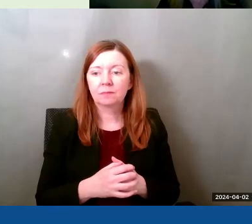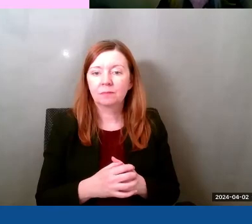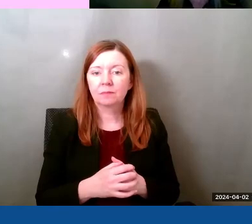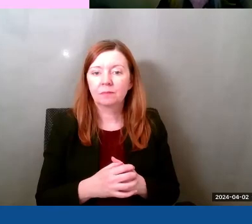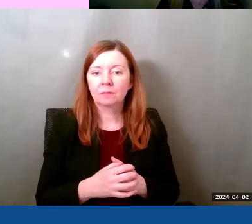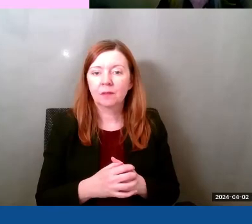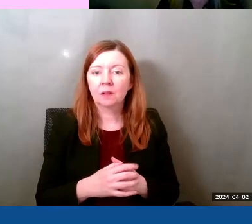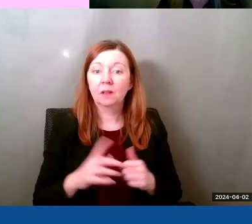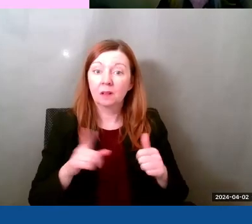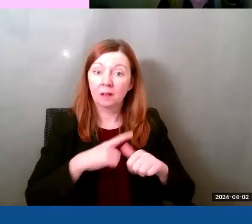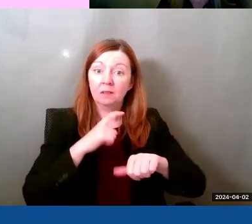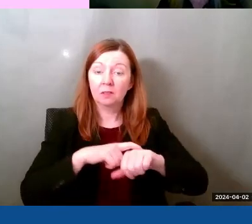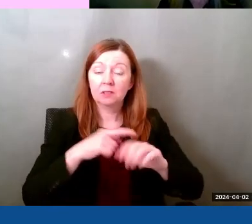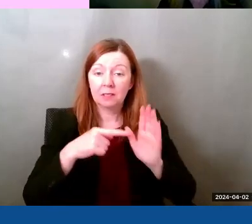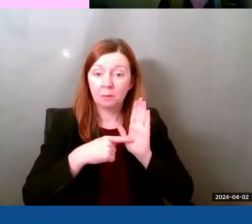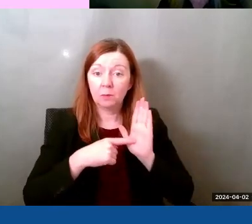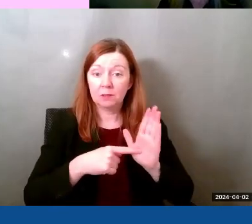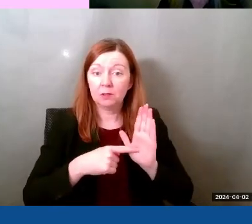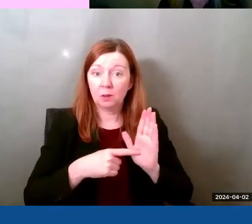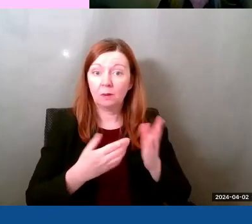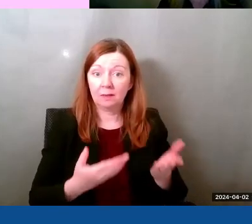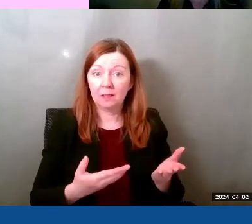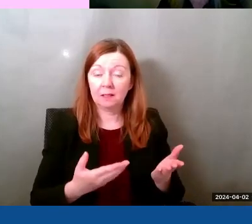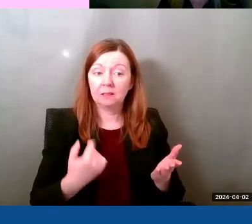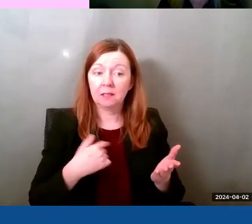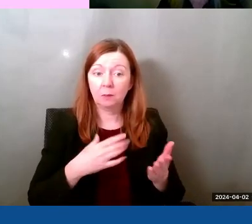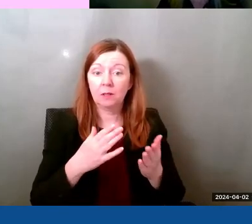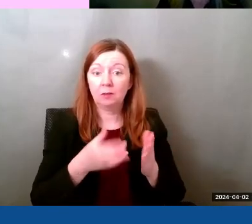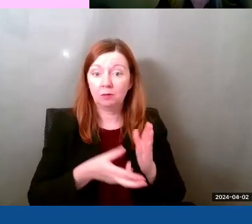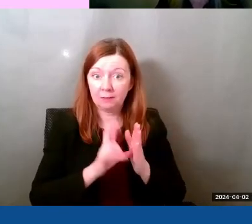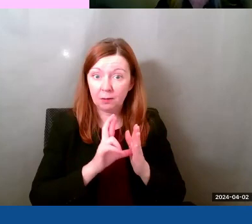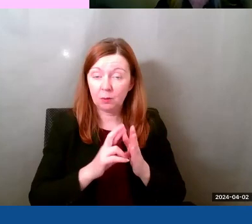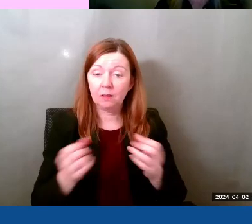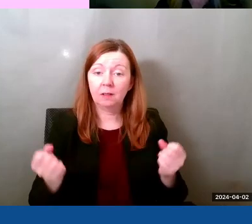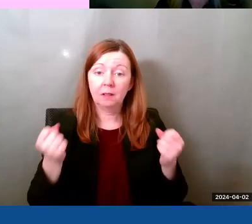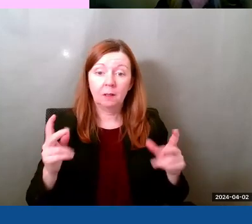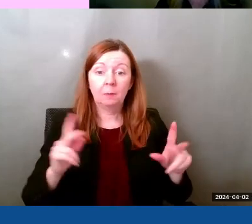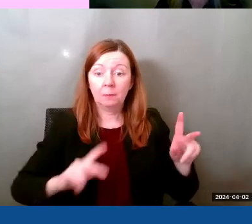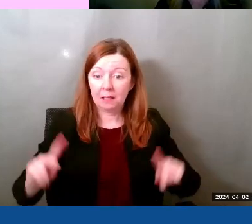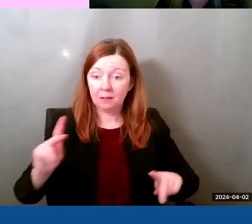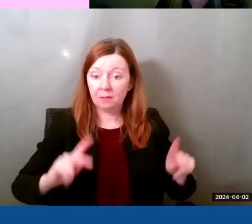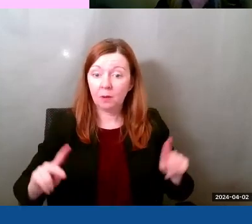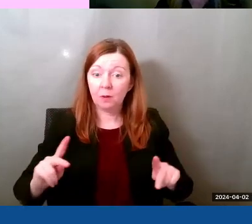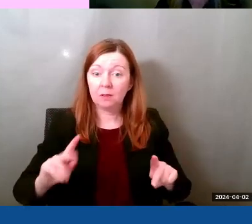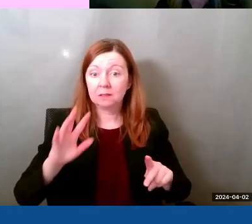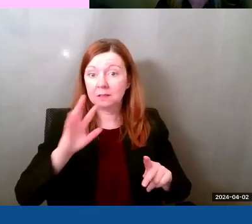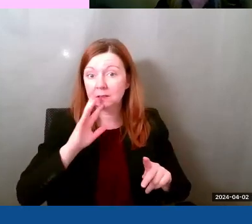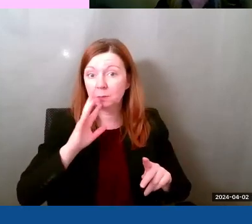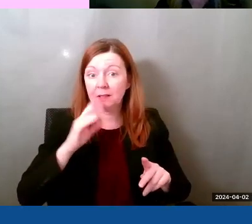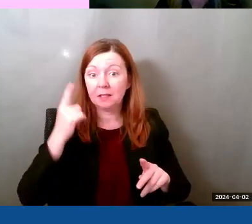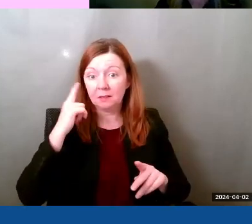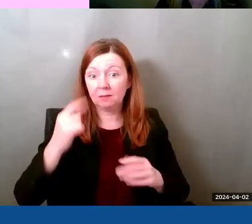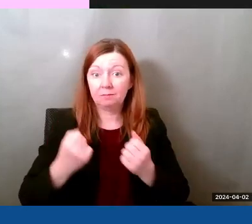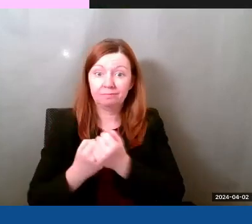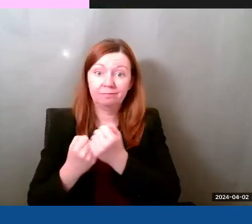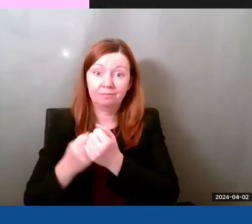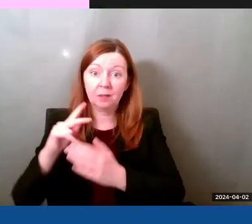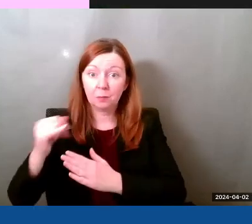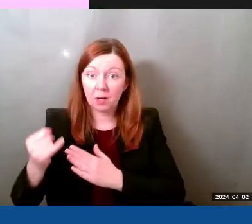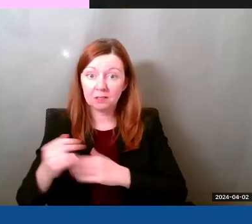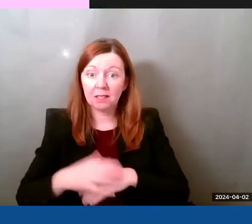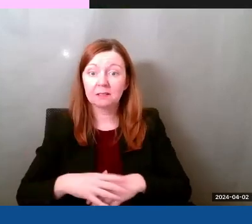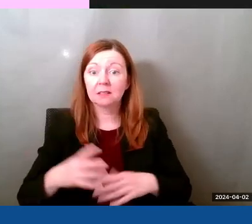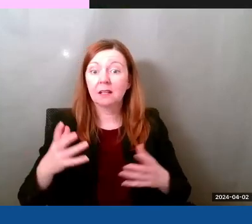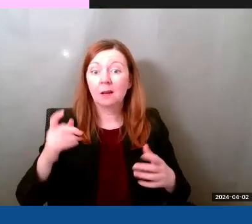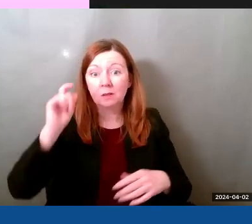Unlike the first time we showed this and we reviewed it, there was a number of folks speaking out on behalf of the project. So I